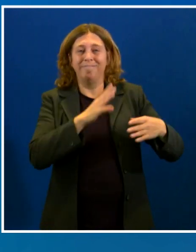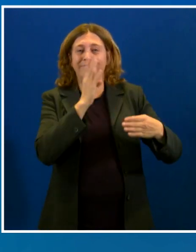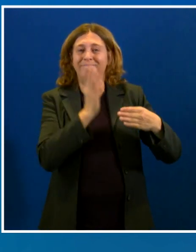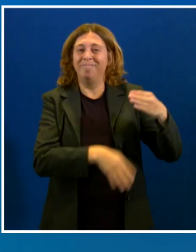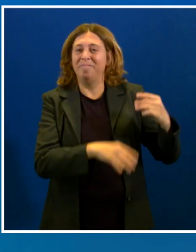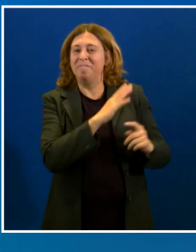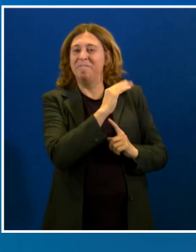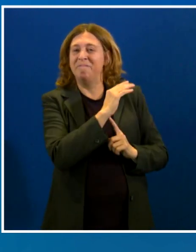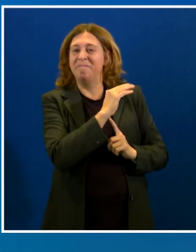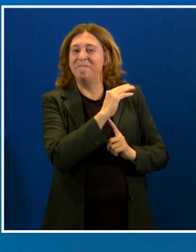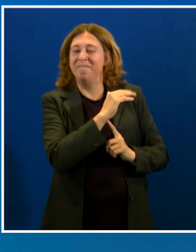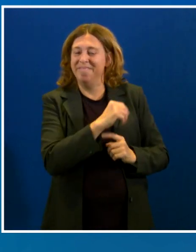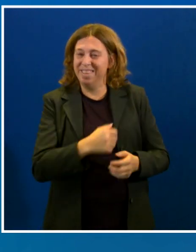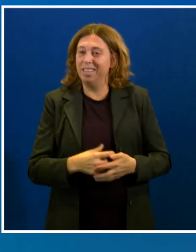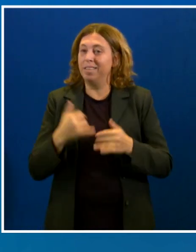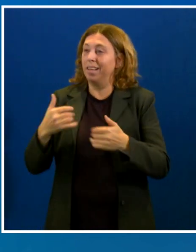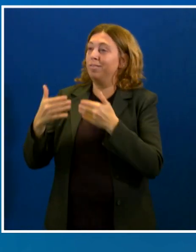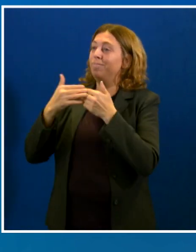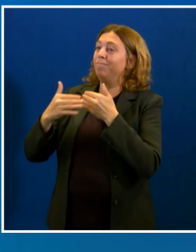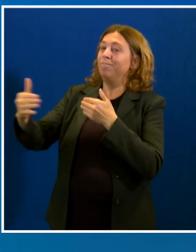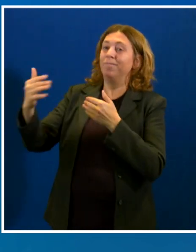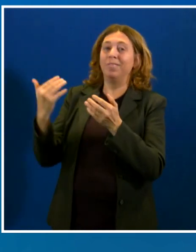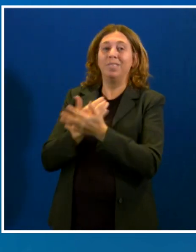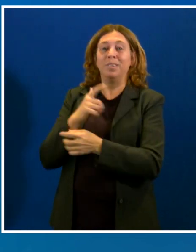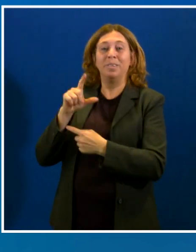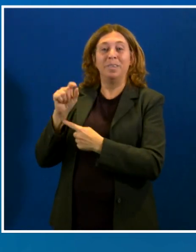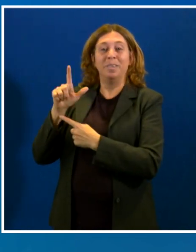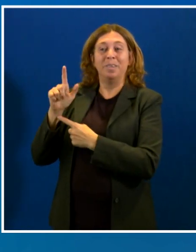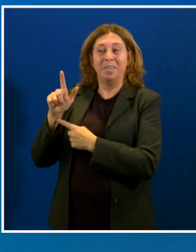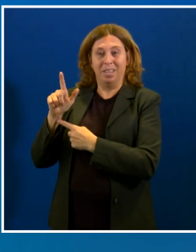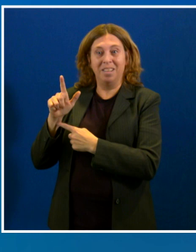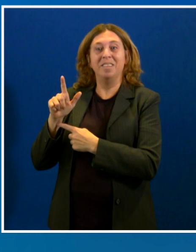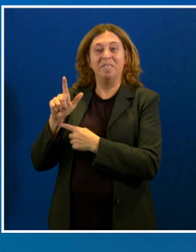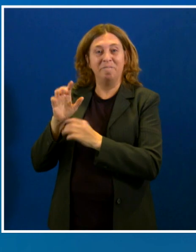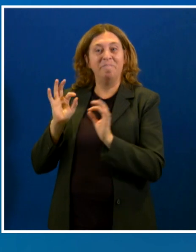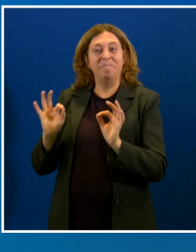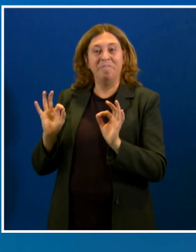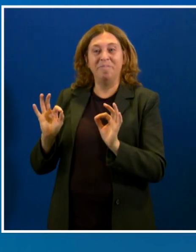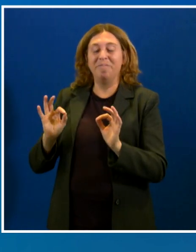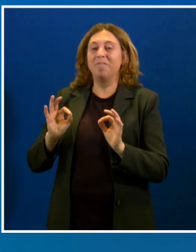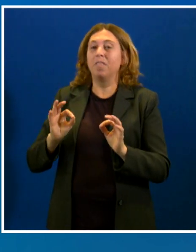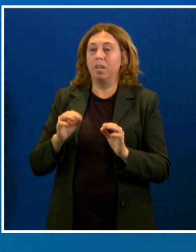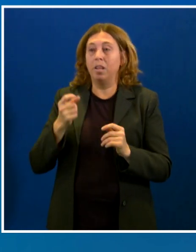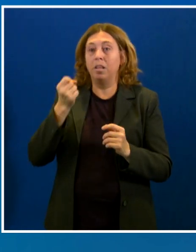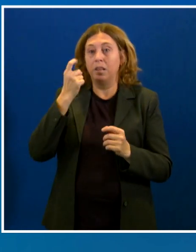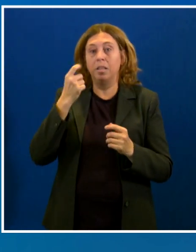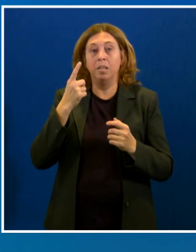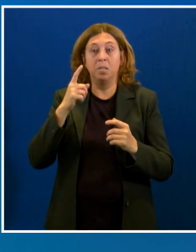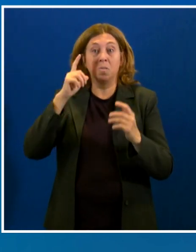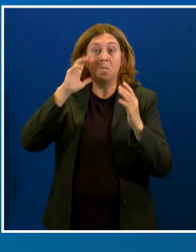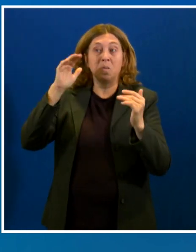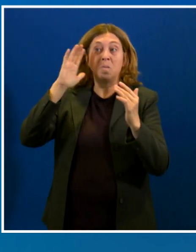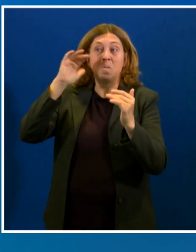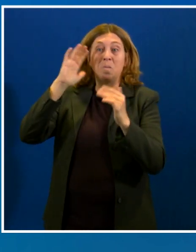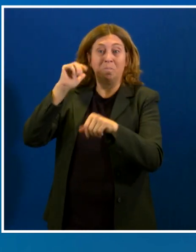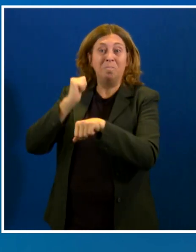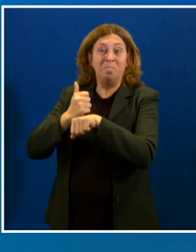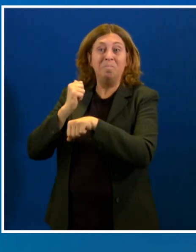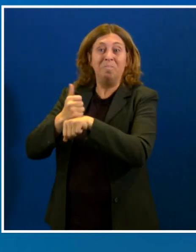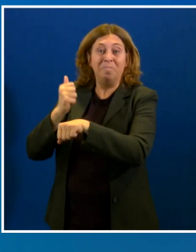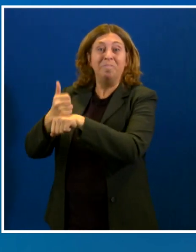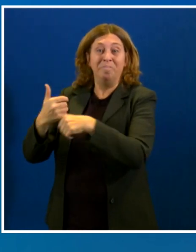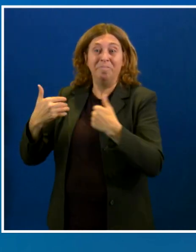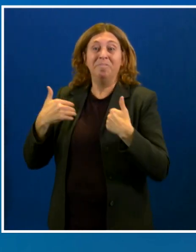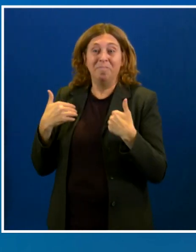wonderful new year, but it's a year where we have a lot of high hopes. Hopes that are closely tied to curbing